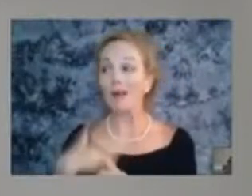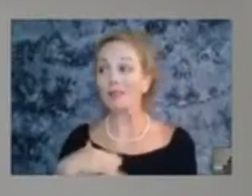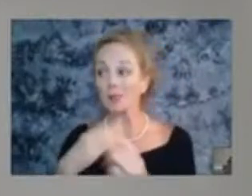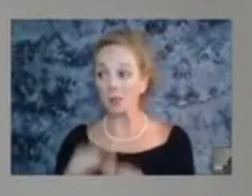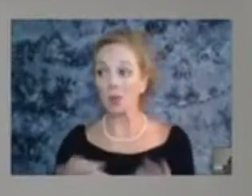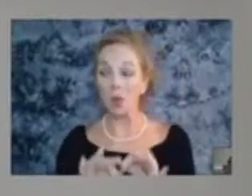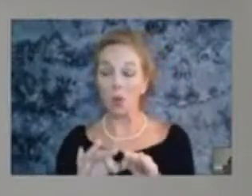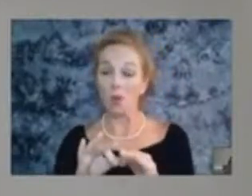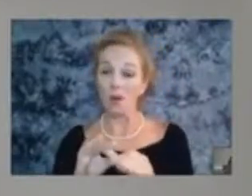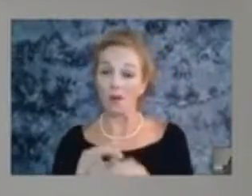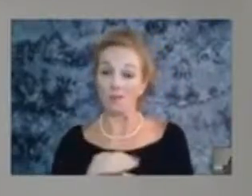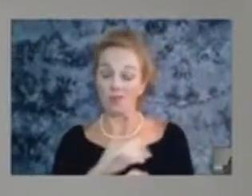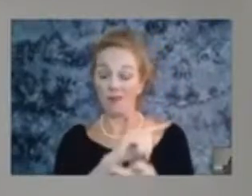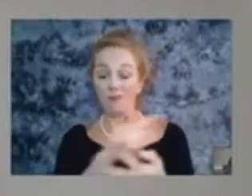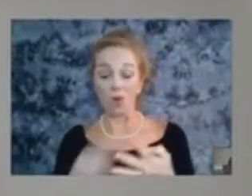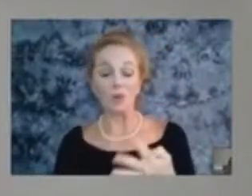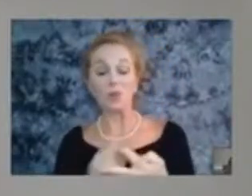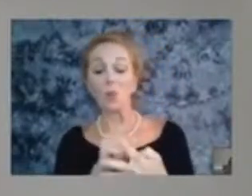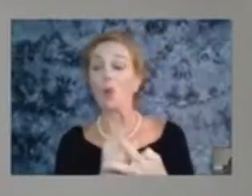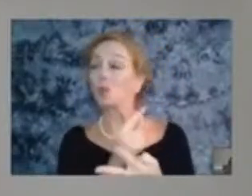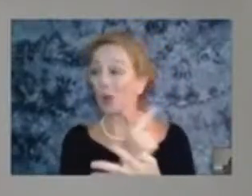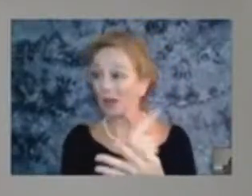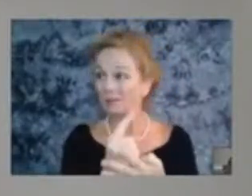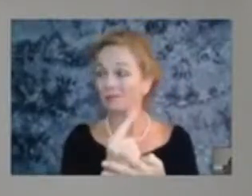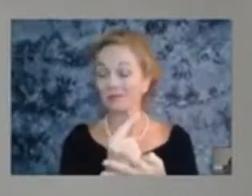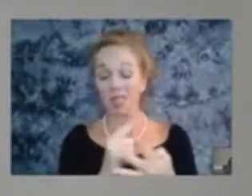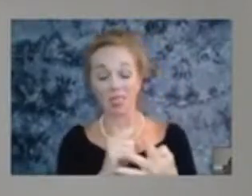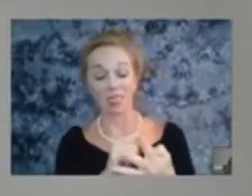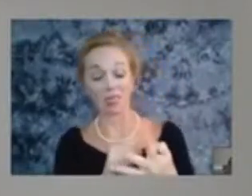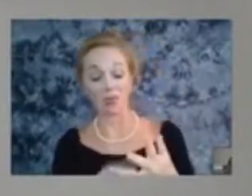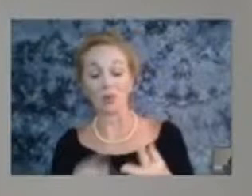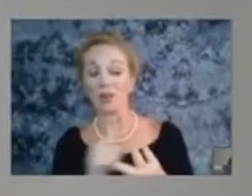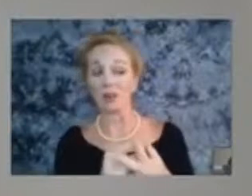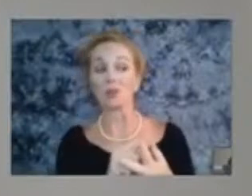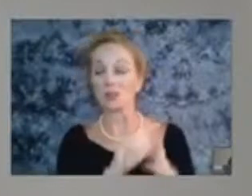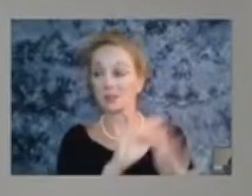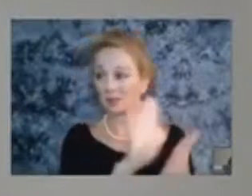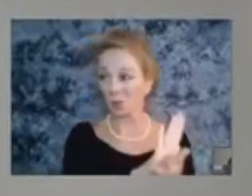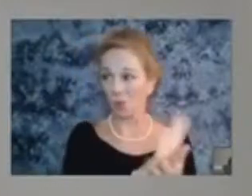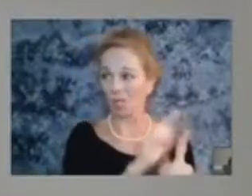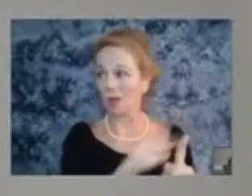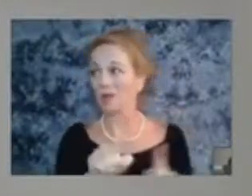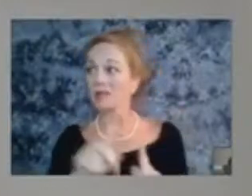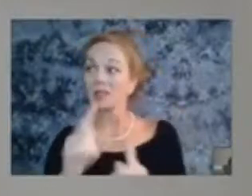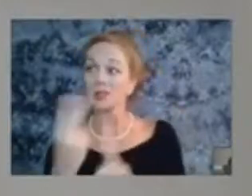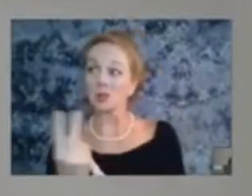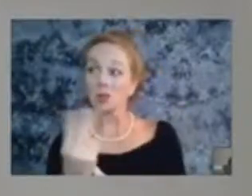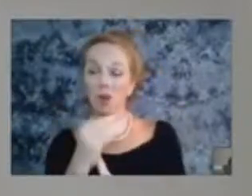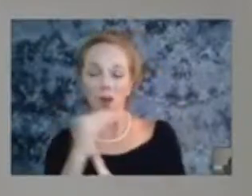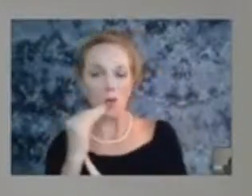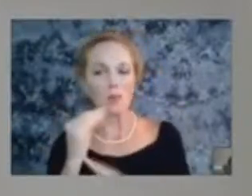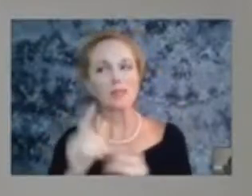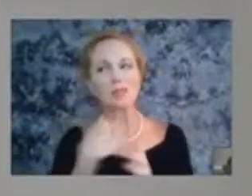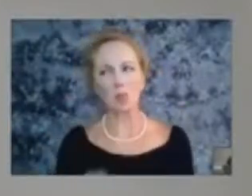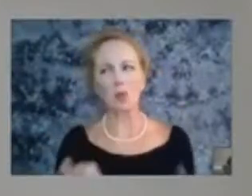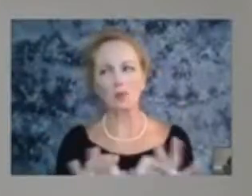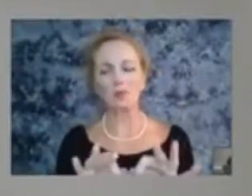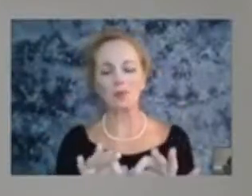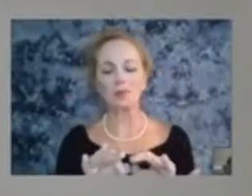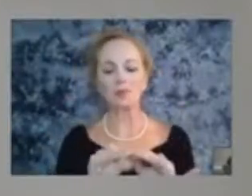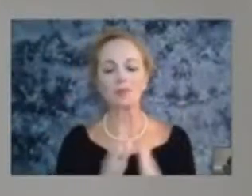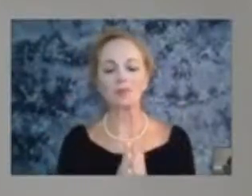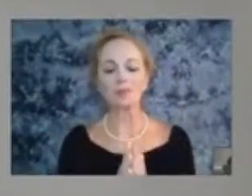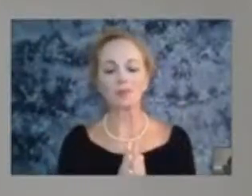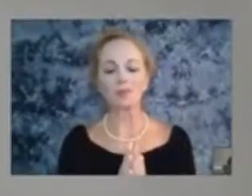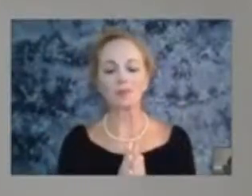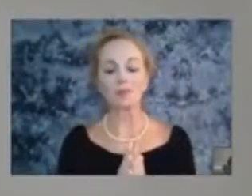getting the connectivity issues handled is still going to be something that's incredibly important. I would also say, and I want to thank the various constituents across